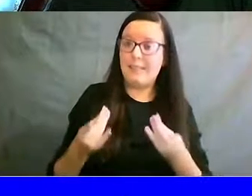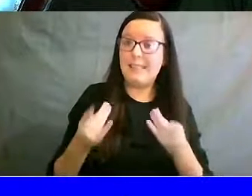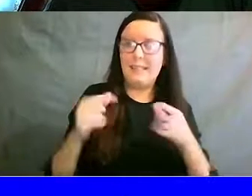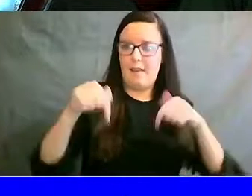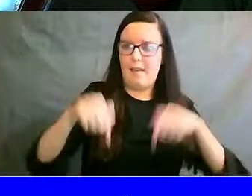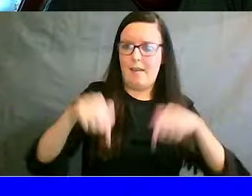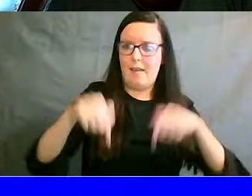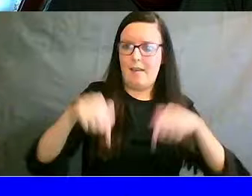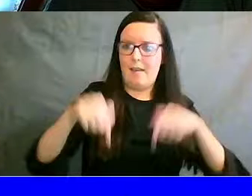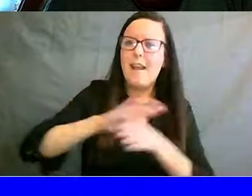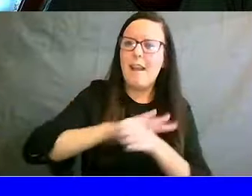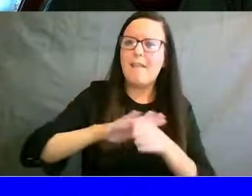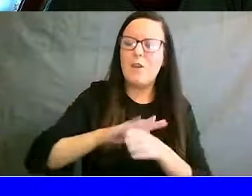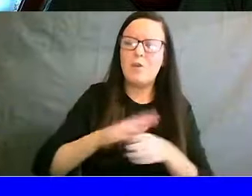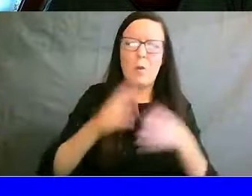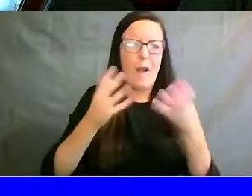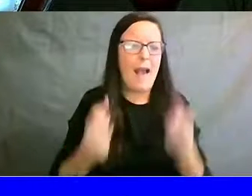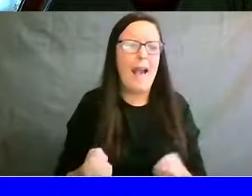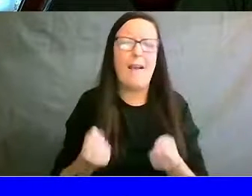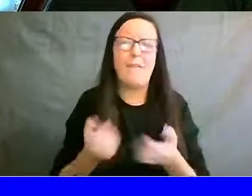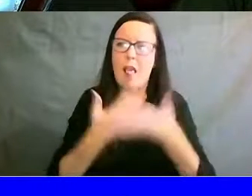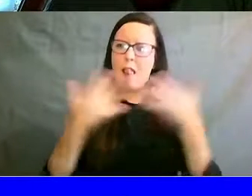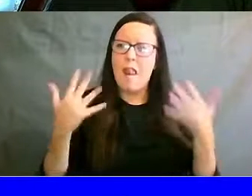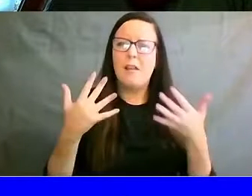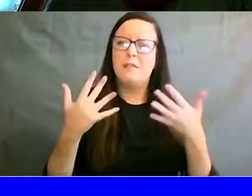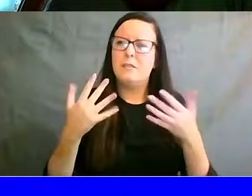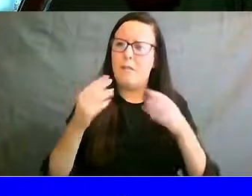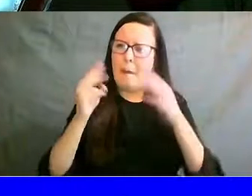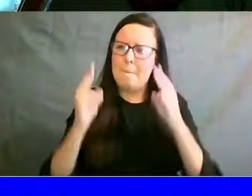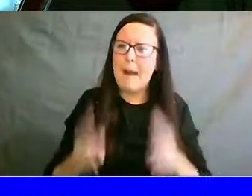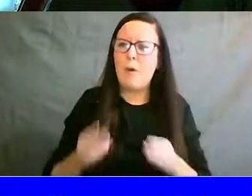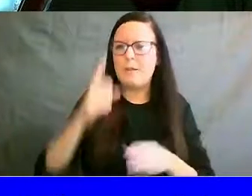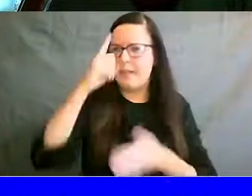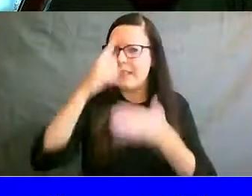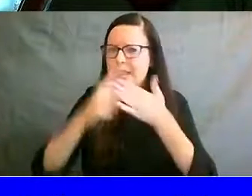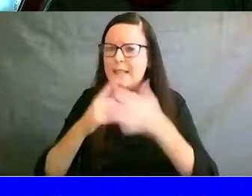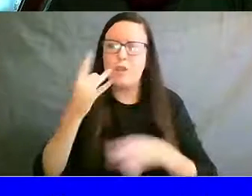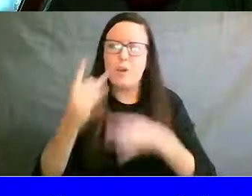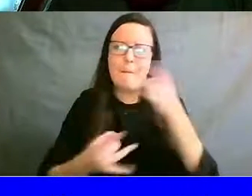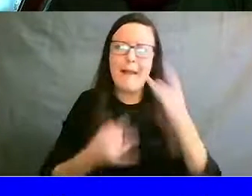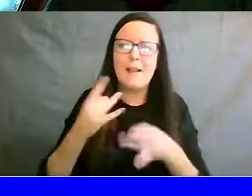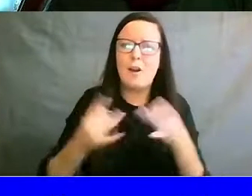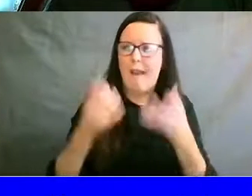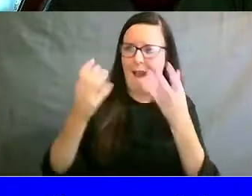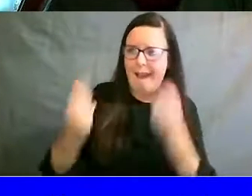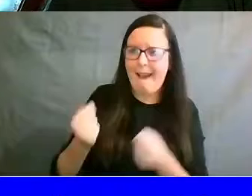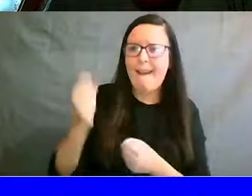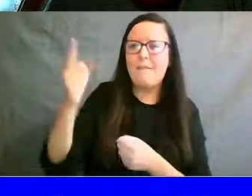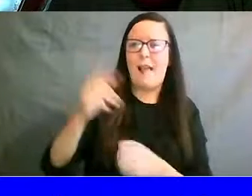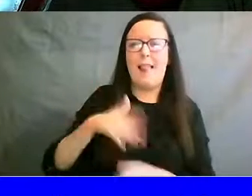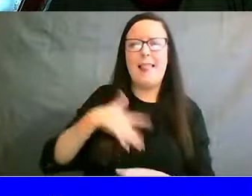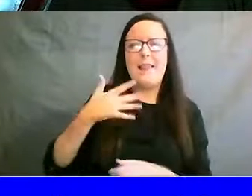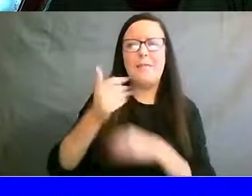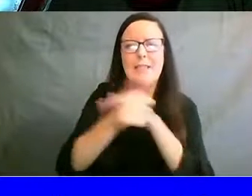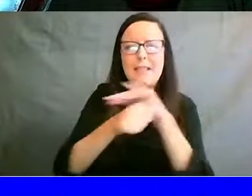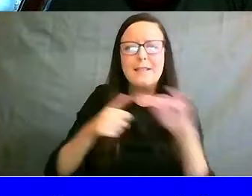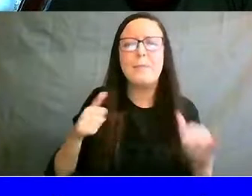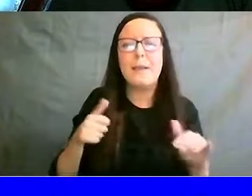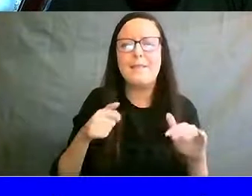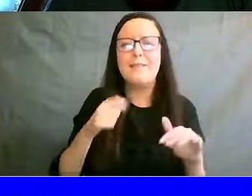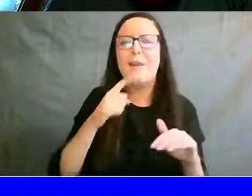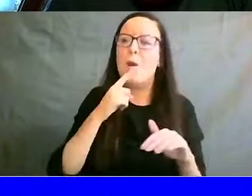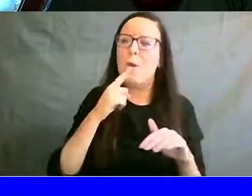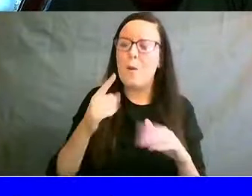powerful advocacy targeted at decision makers, using kind of lived experience. But we all have different ways of influencing.